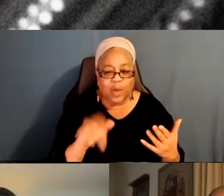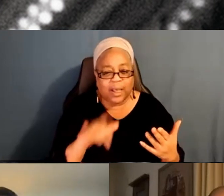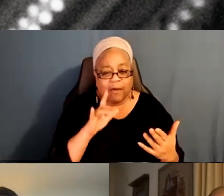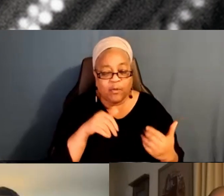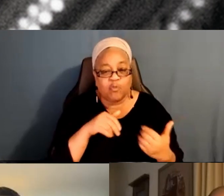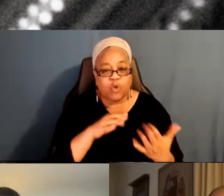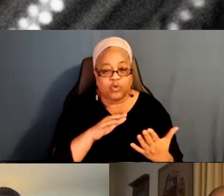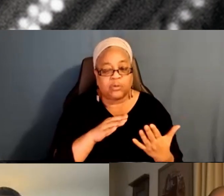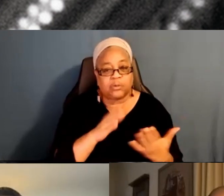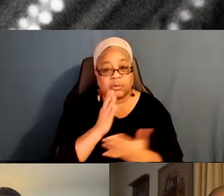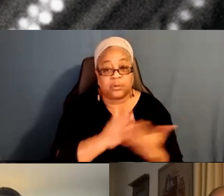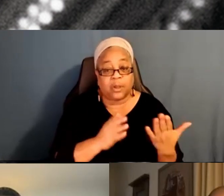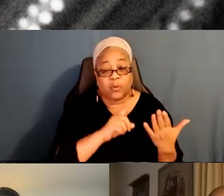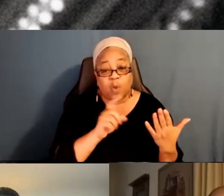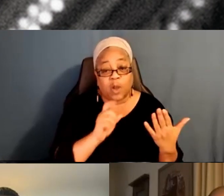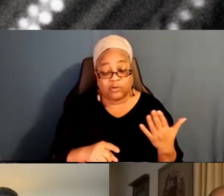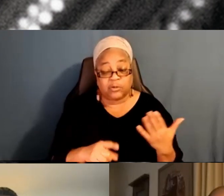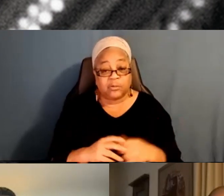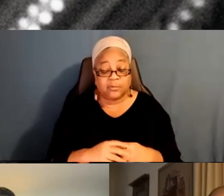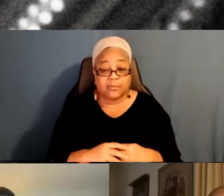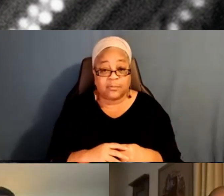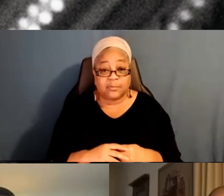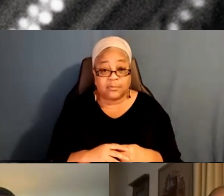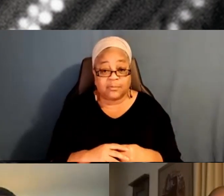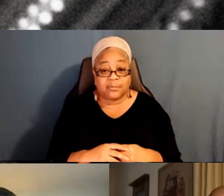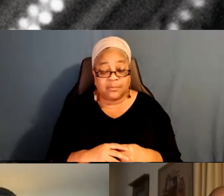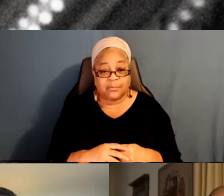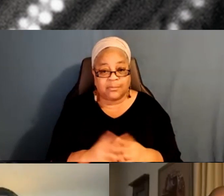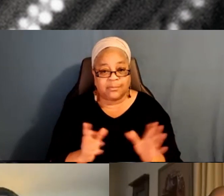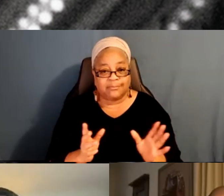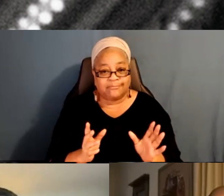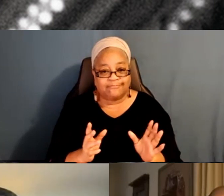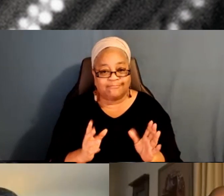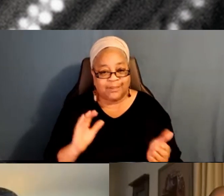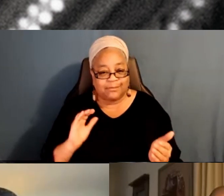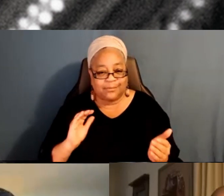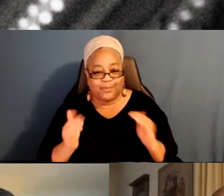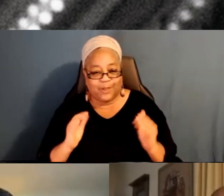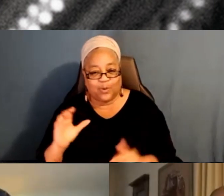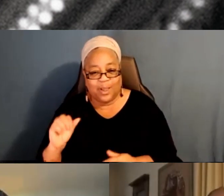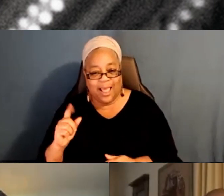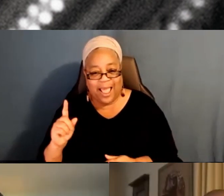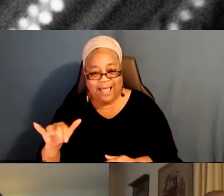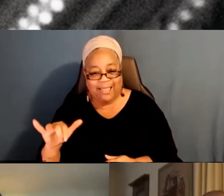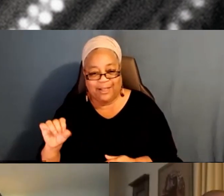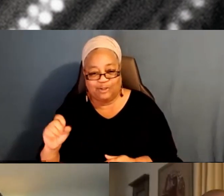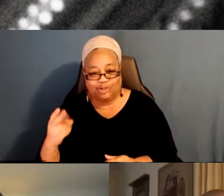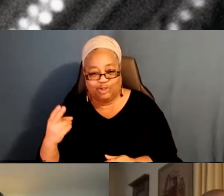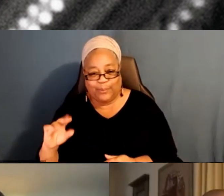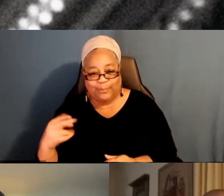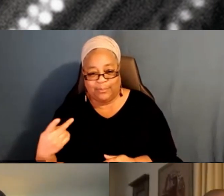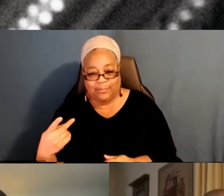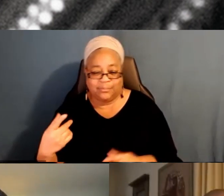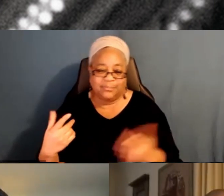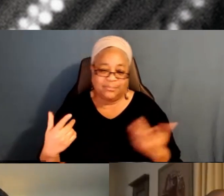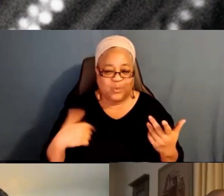approaching some of these questions than like say allyship does, right? That we have a kind of a shorthand, right? But it doesn't really,